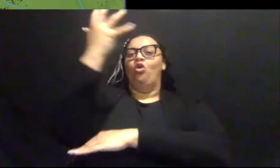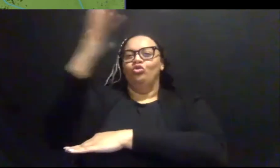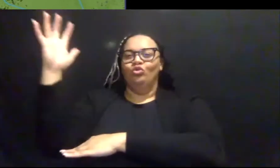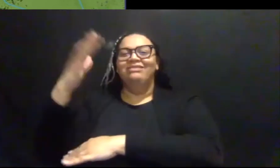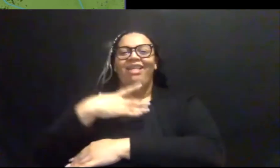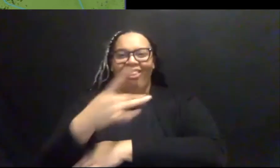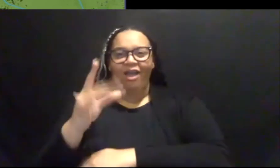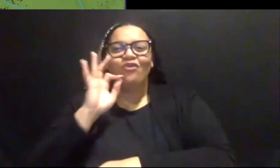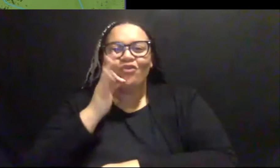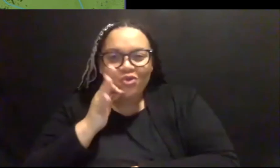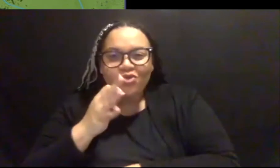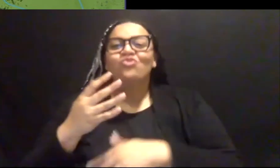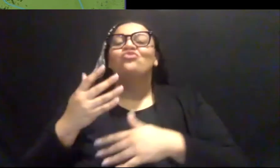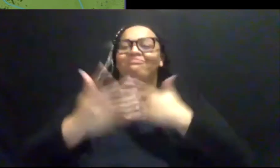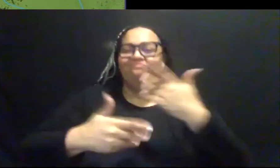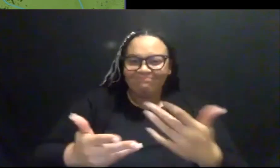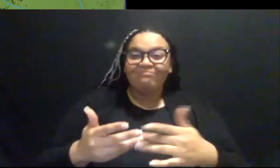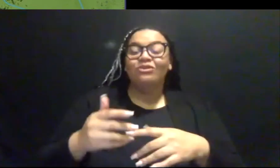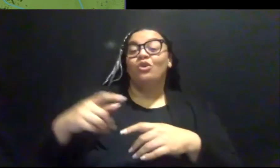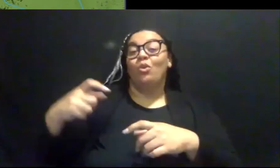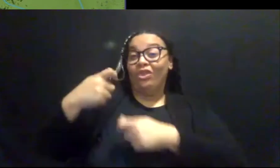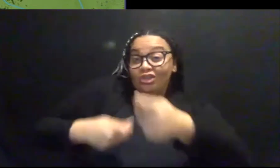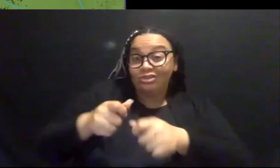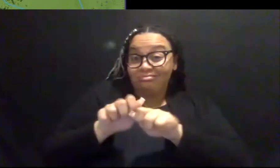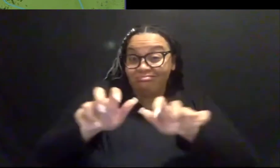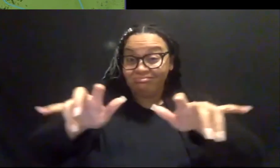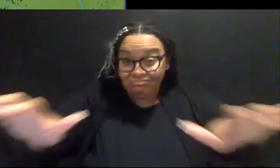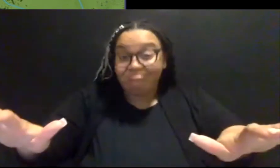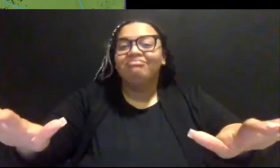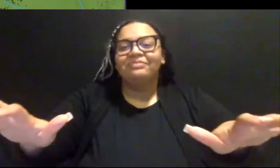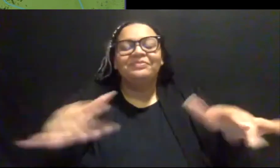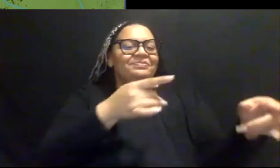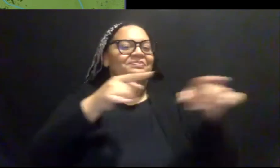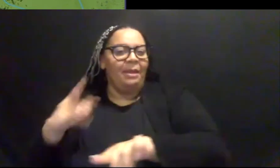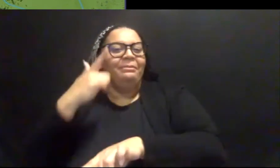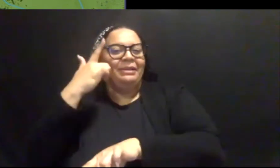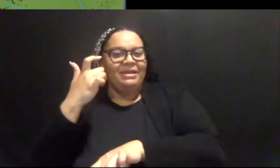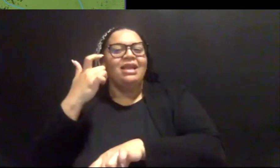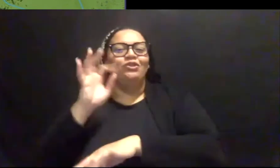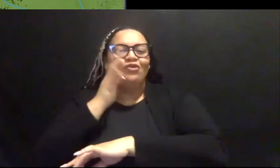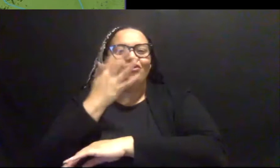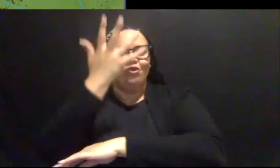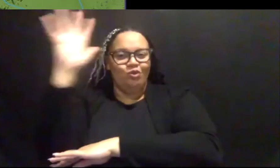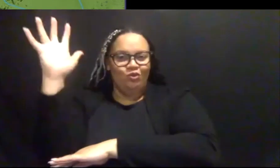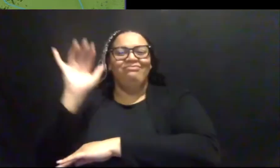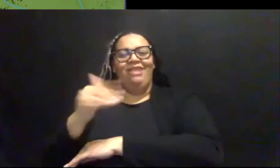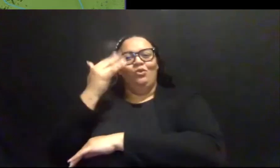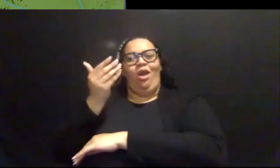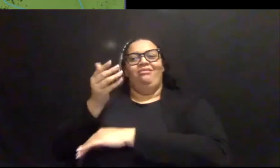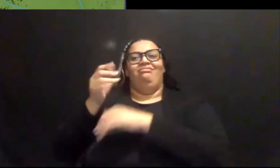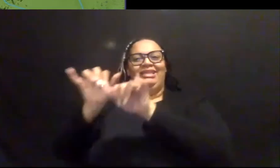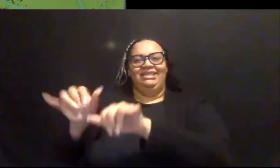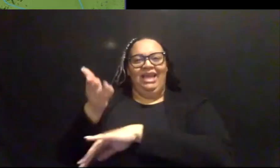what's driving some of the gene flow, at least, is that it's only in these really tall stands of fruiting trees that the ruffed lemurs are actually